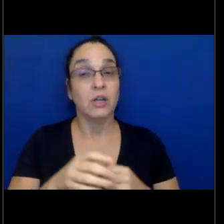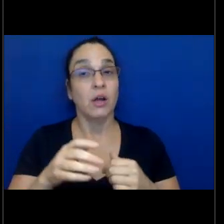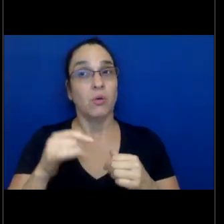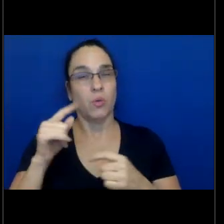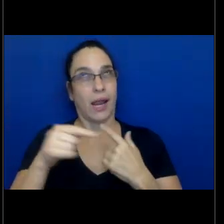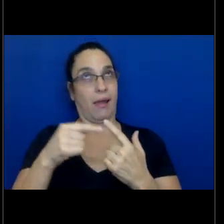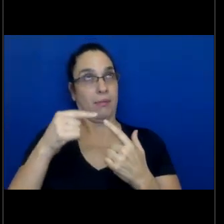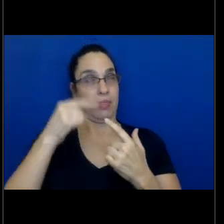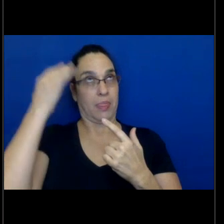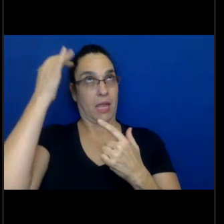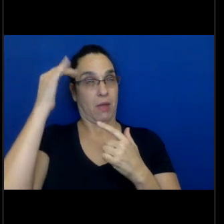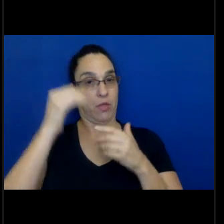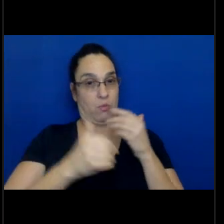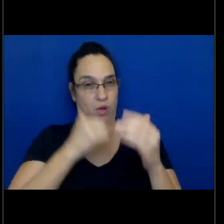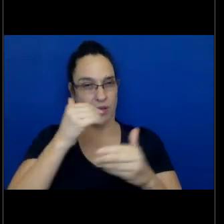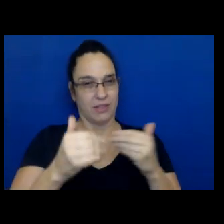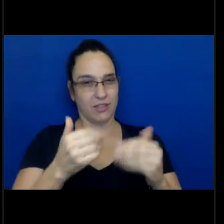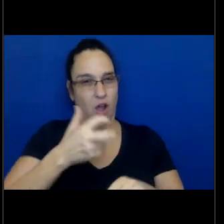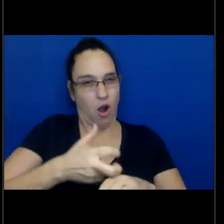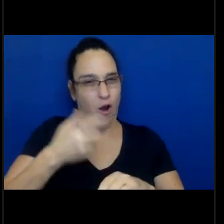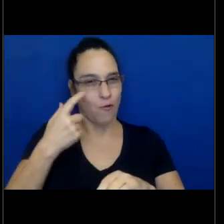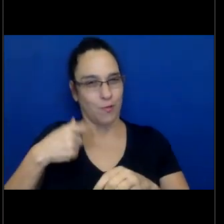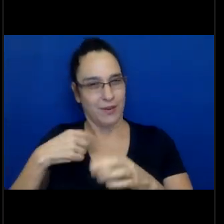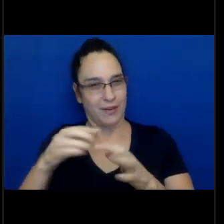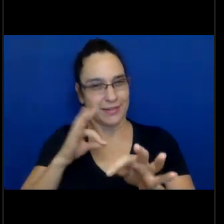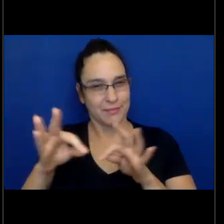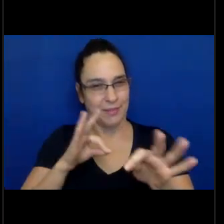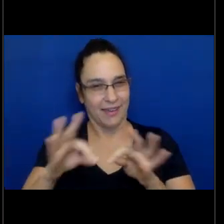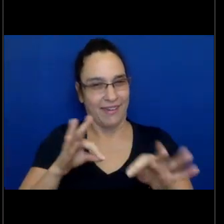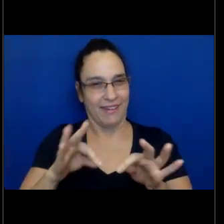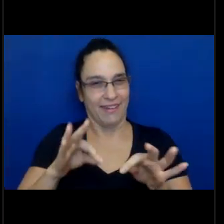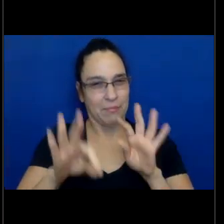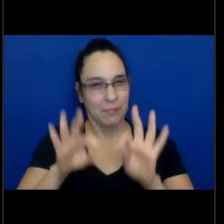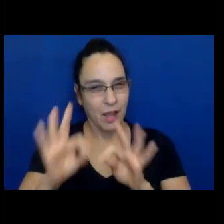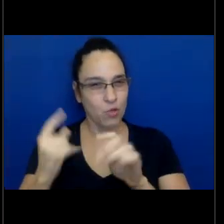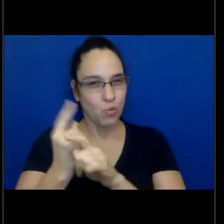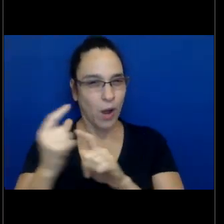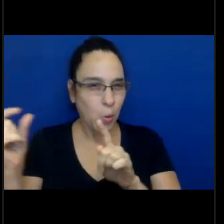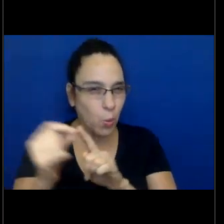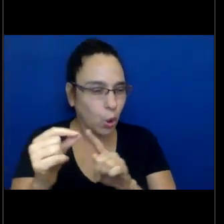them in words. Okay, so I'll start with that. And I'll start with